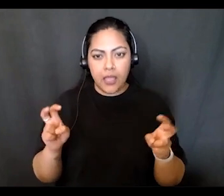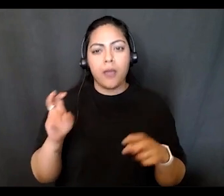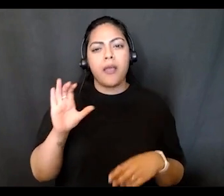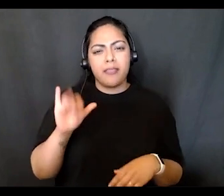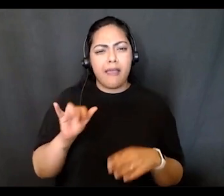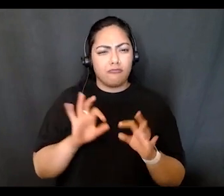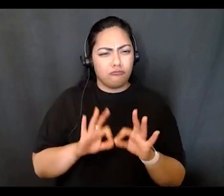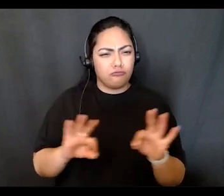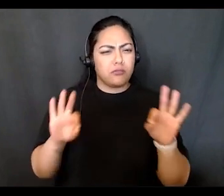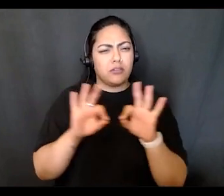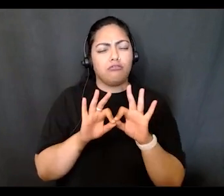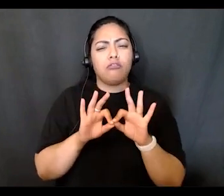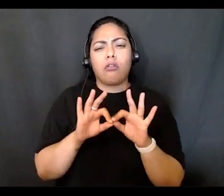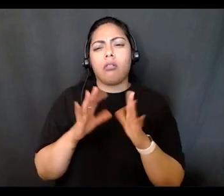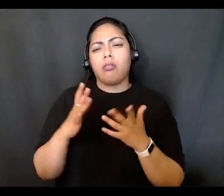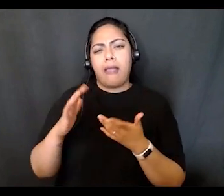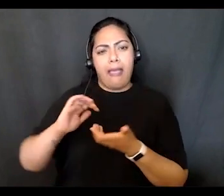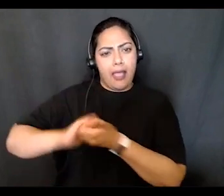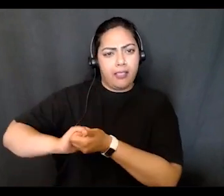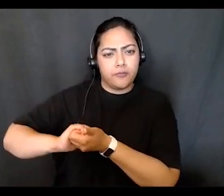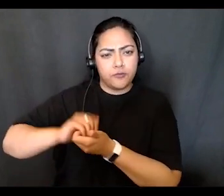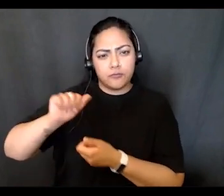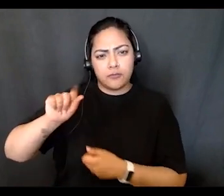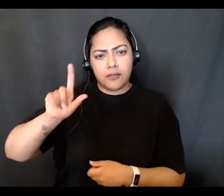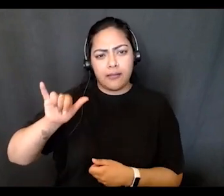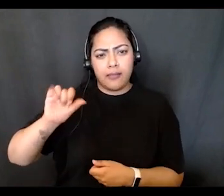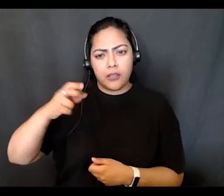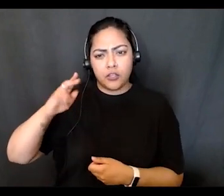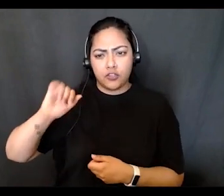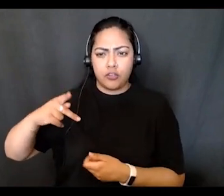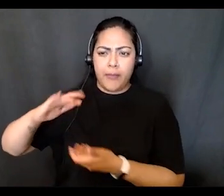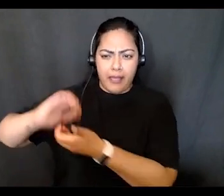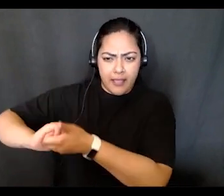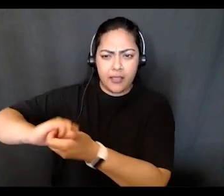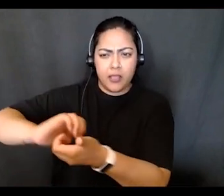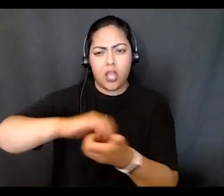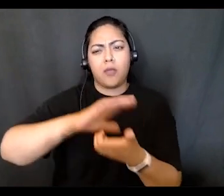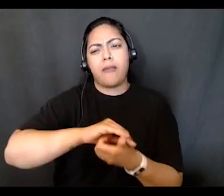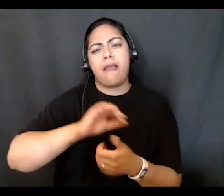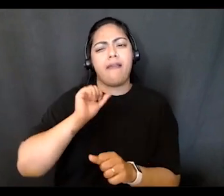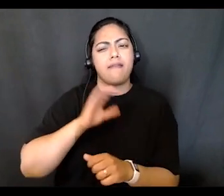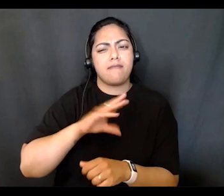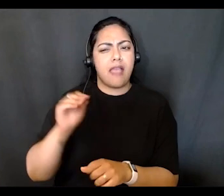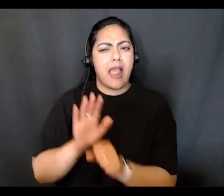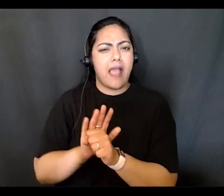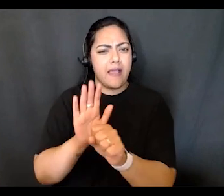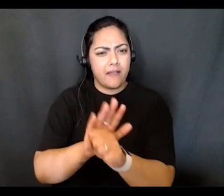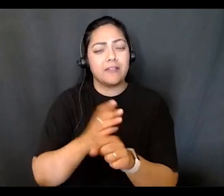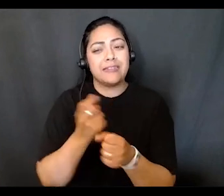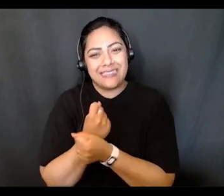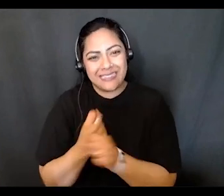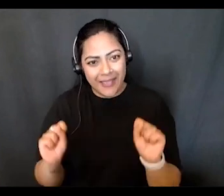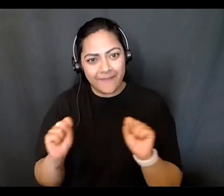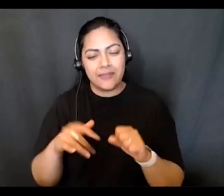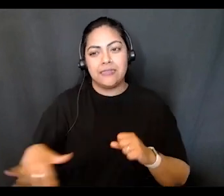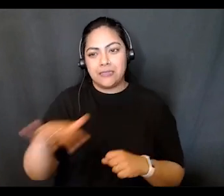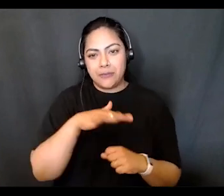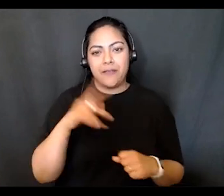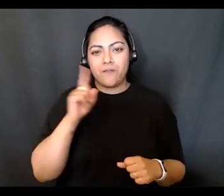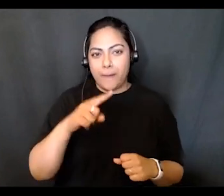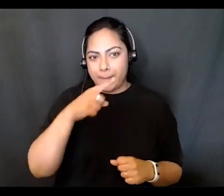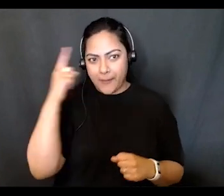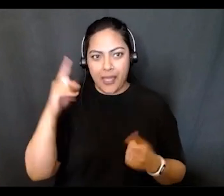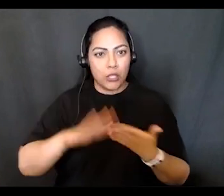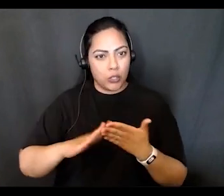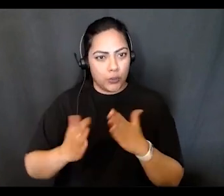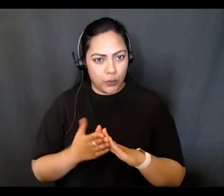allyship and advocacy for safe spaces for Black communities, both within our organizations and in society at large. Can we go